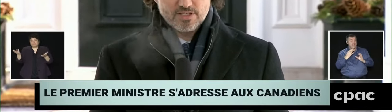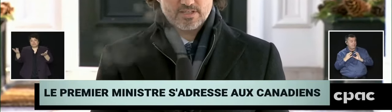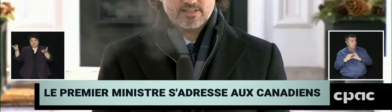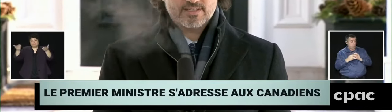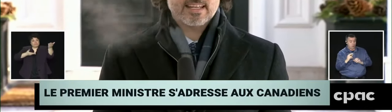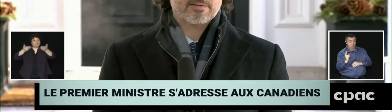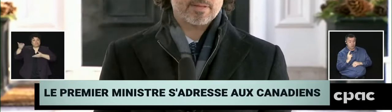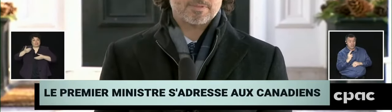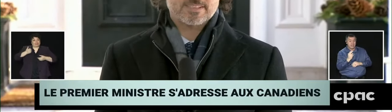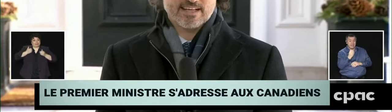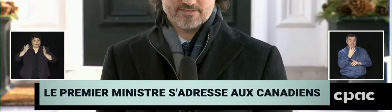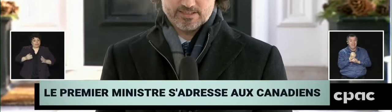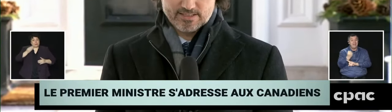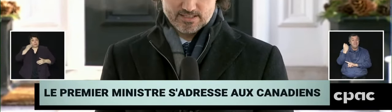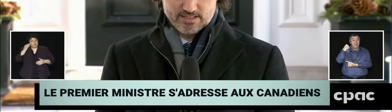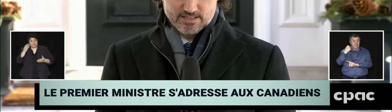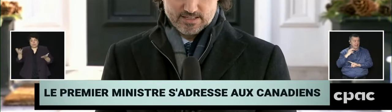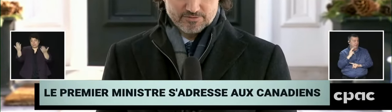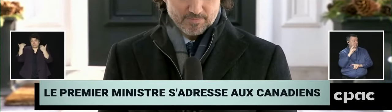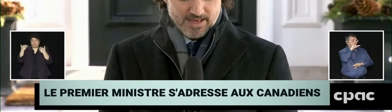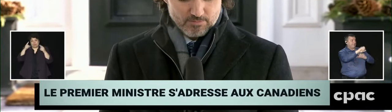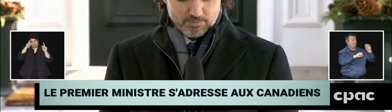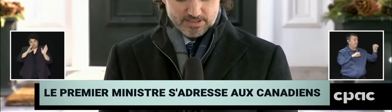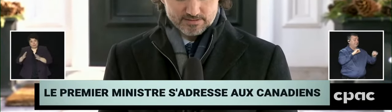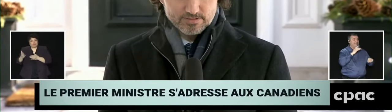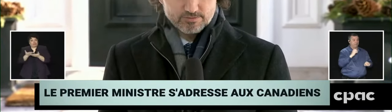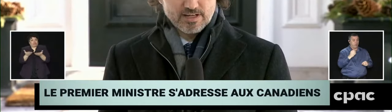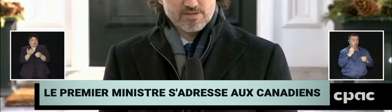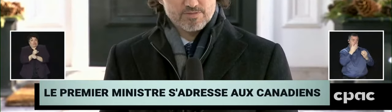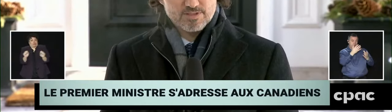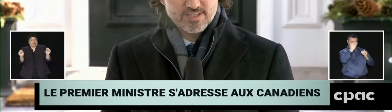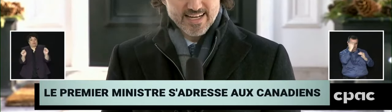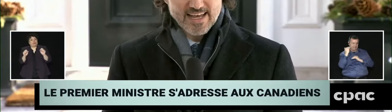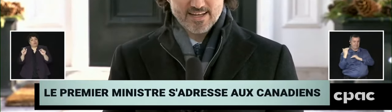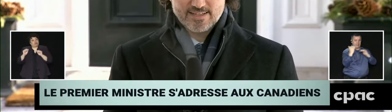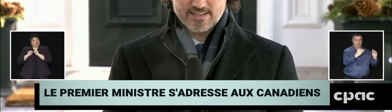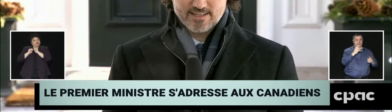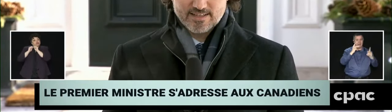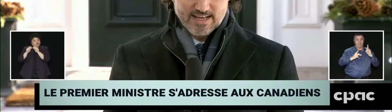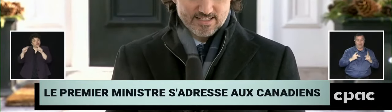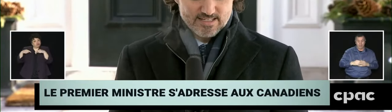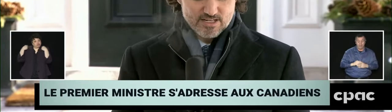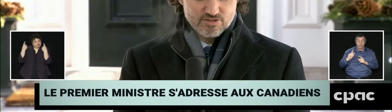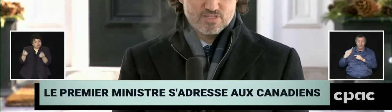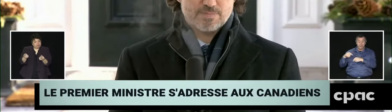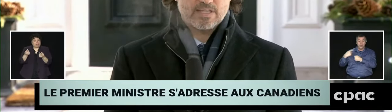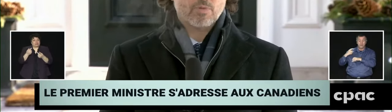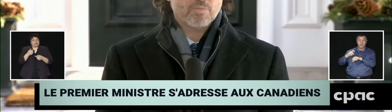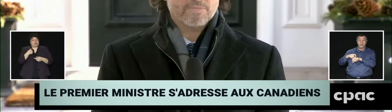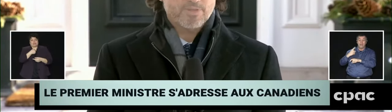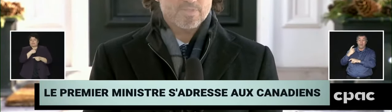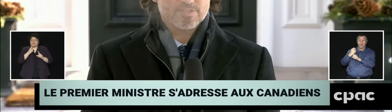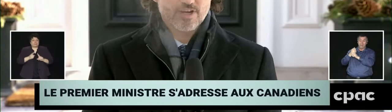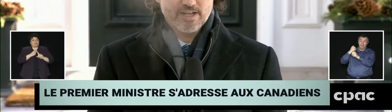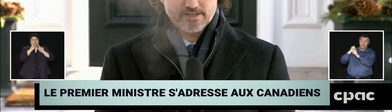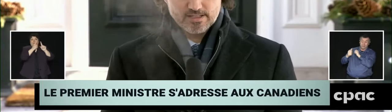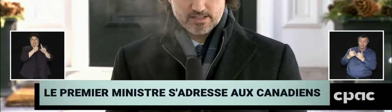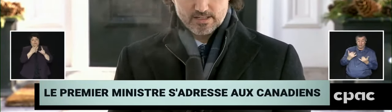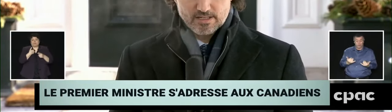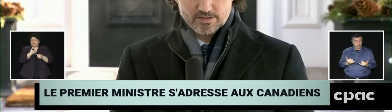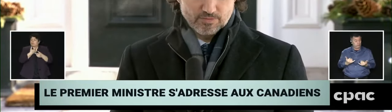it took to keep people safe. And from that moment right through to today, that continues to be what we're focused